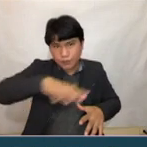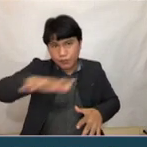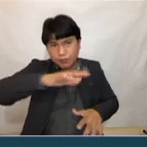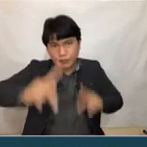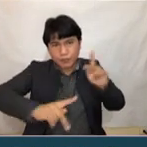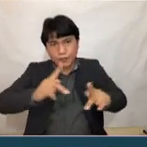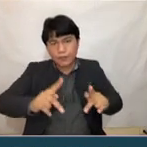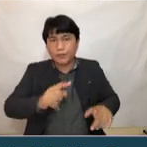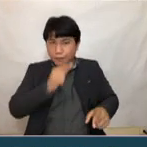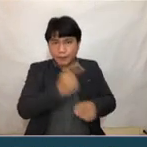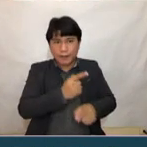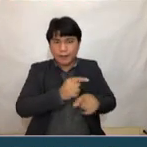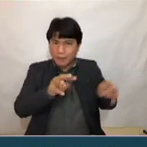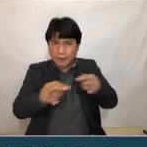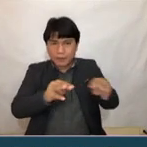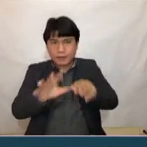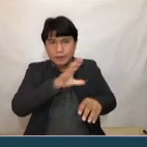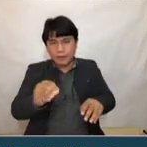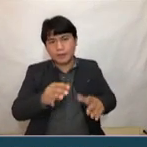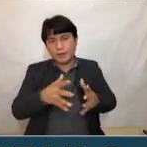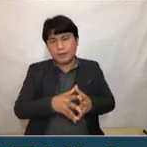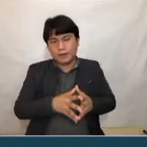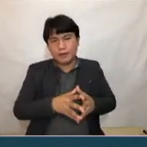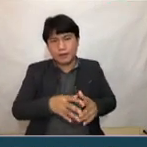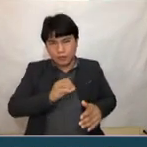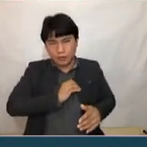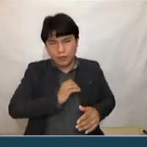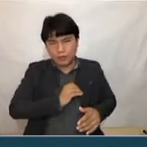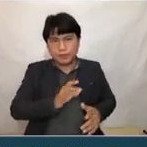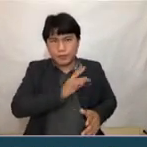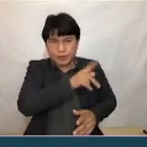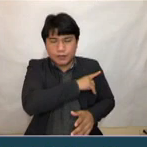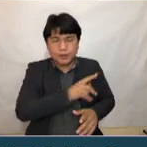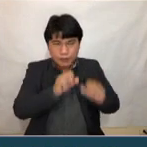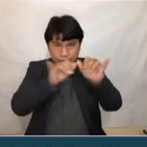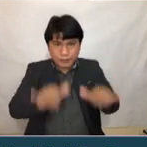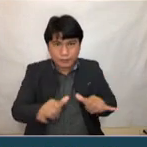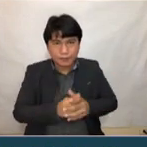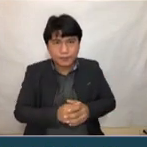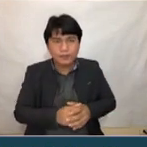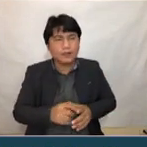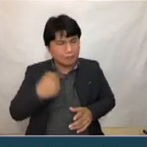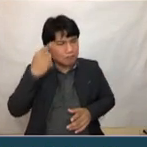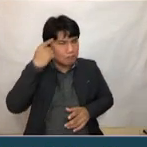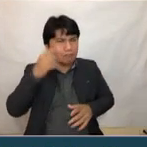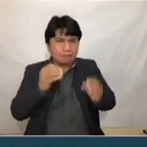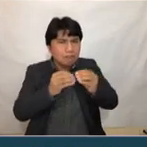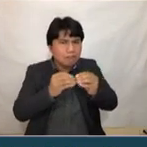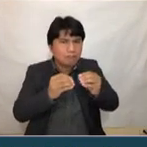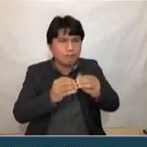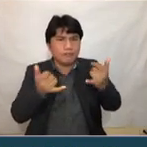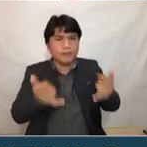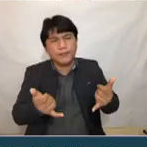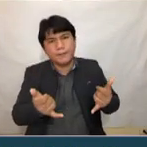properly managed and their privacy is protected and they have trust in the system, mm-hmm. then I think we would have much more nuanced, much more